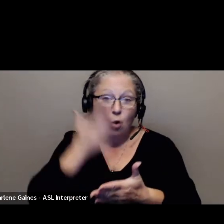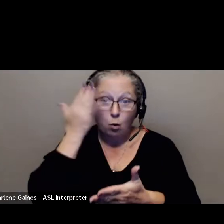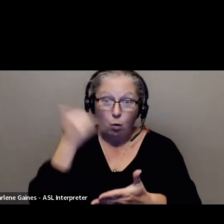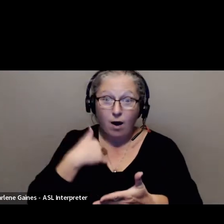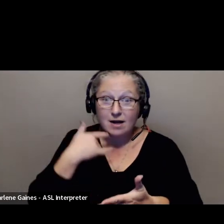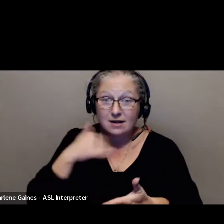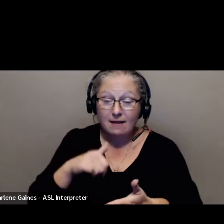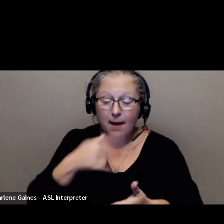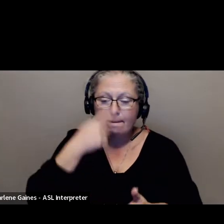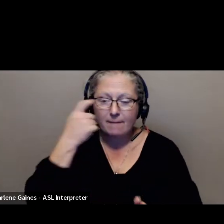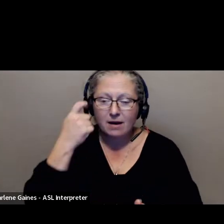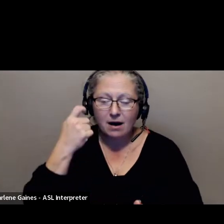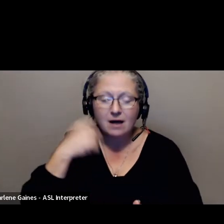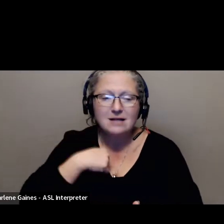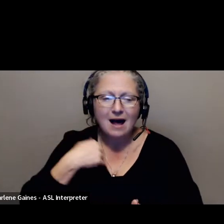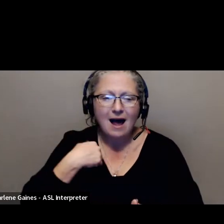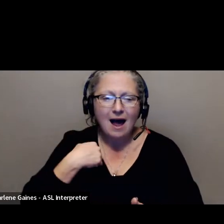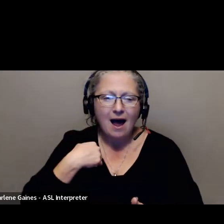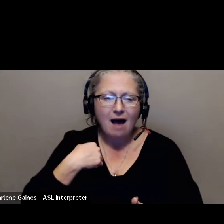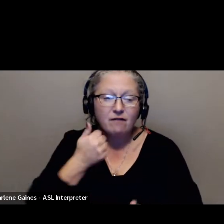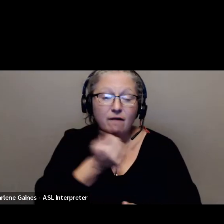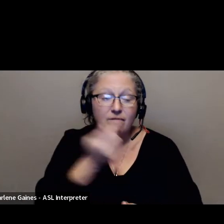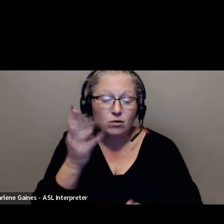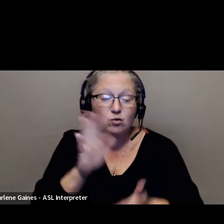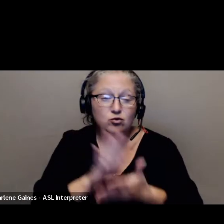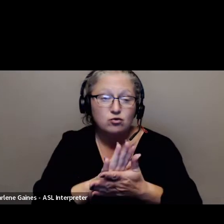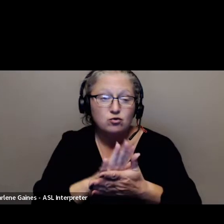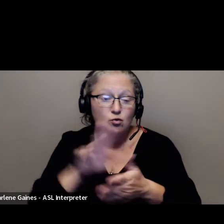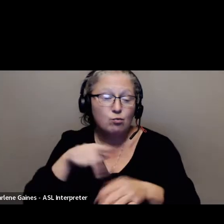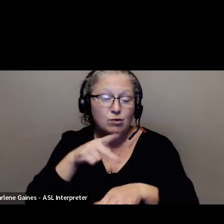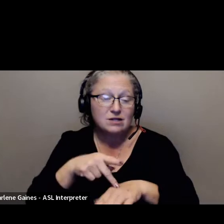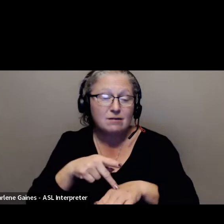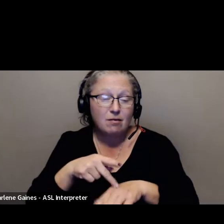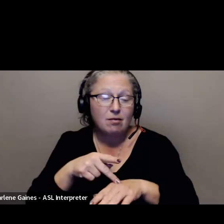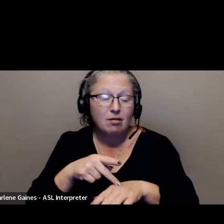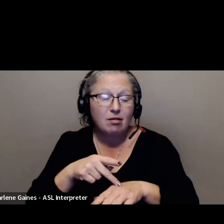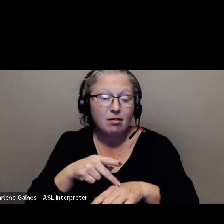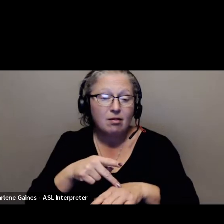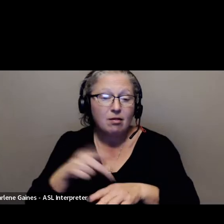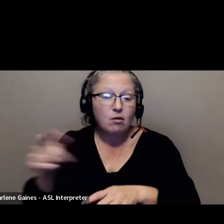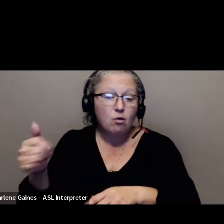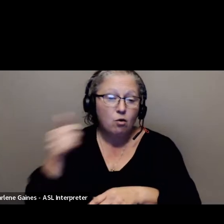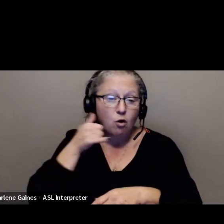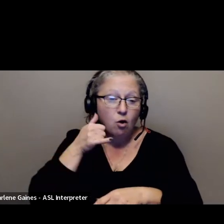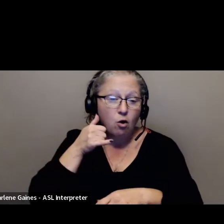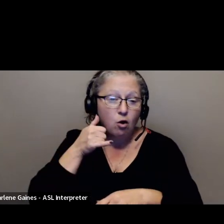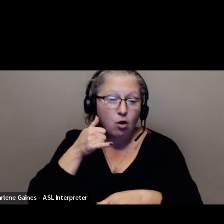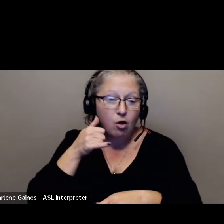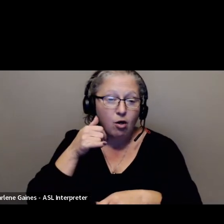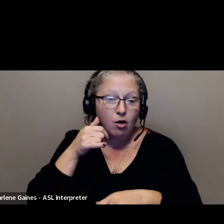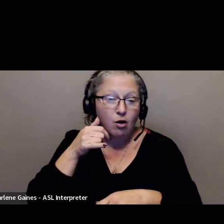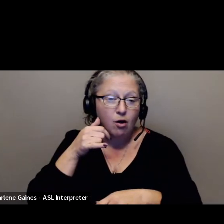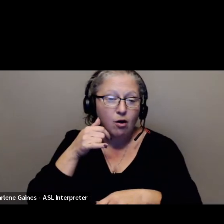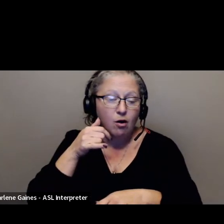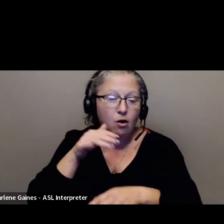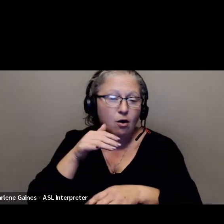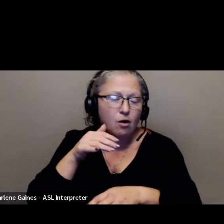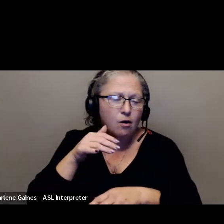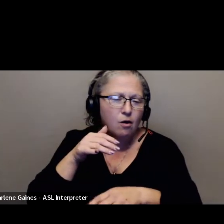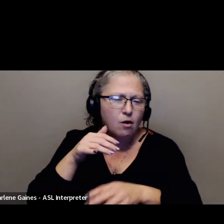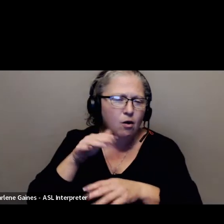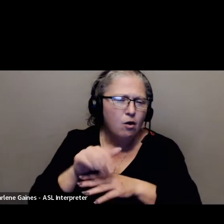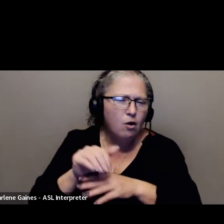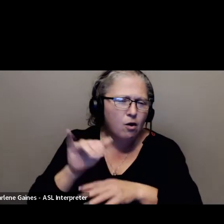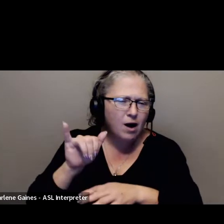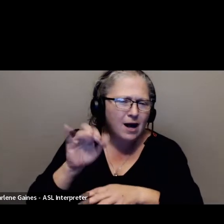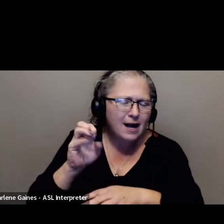you that? Because I have quite a few school principals who called in Yemeni students,